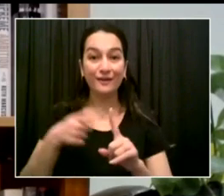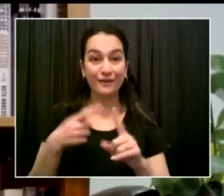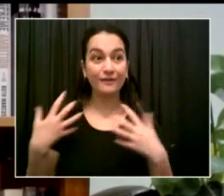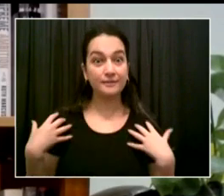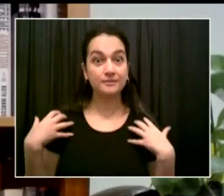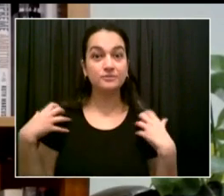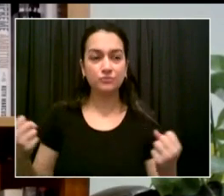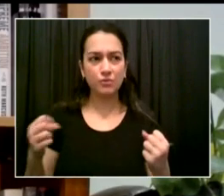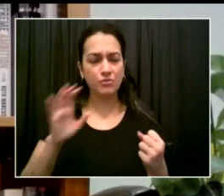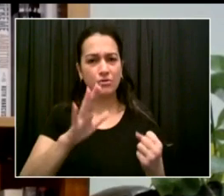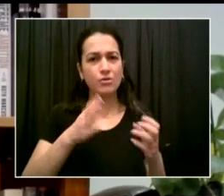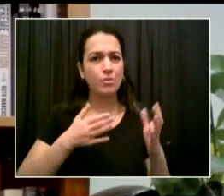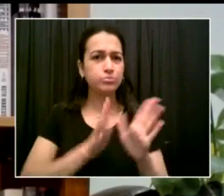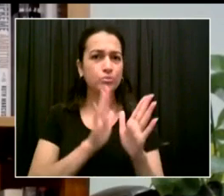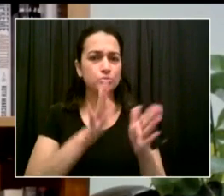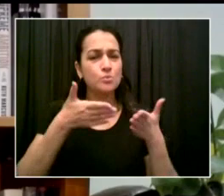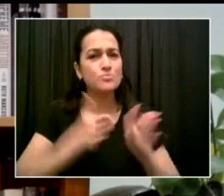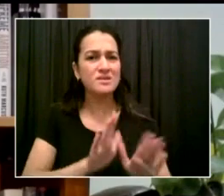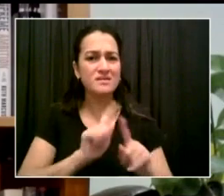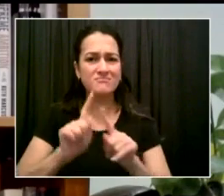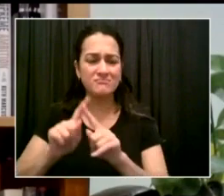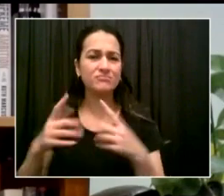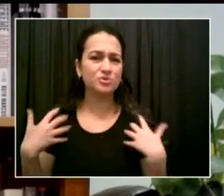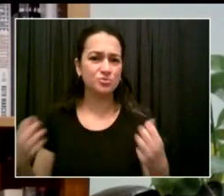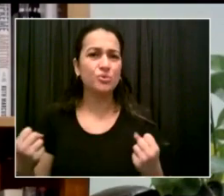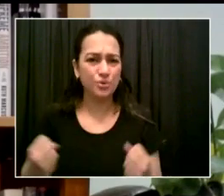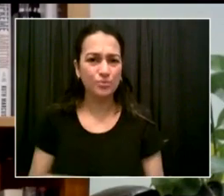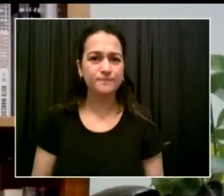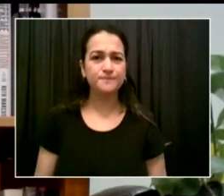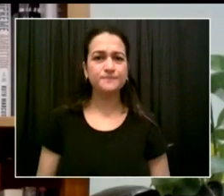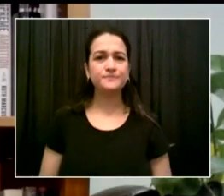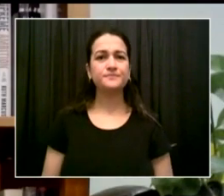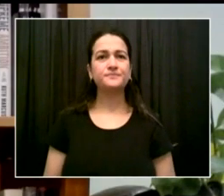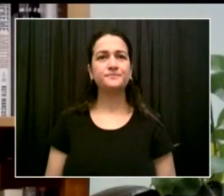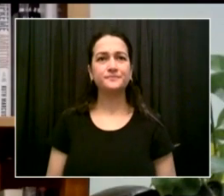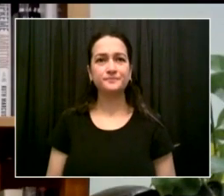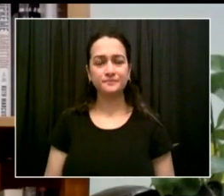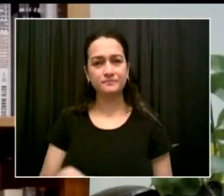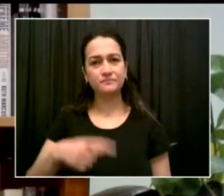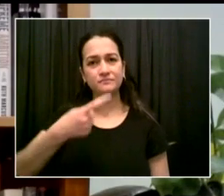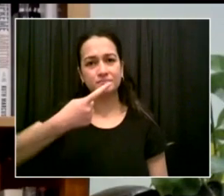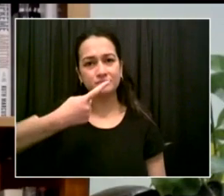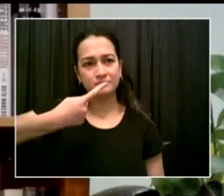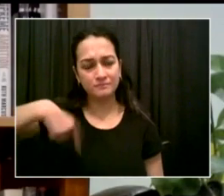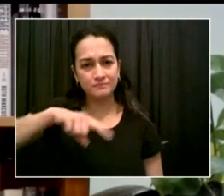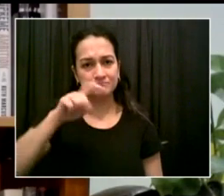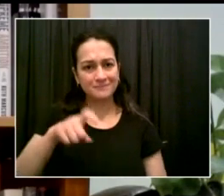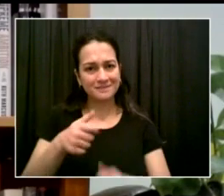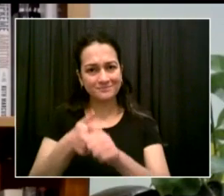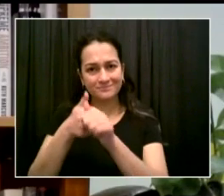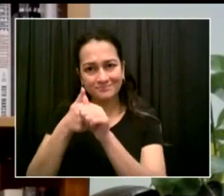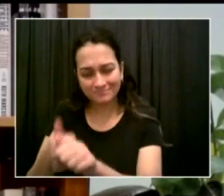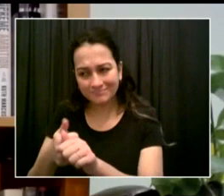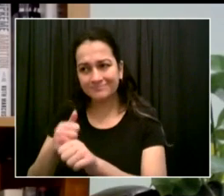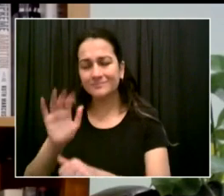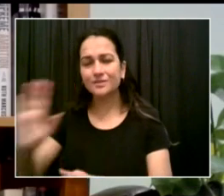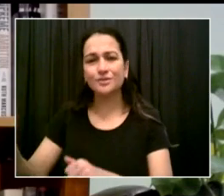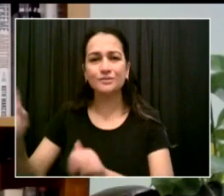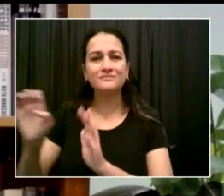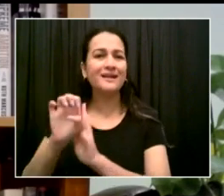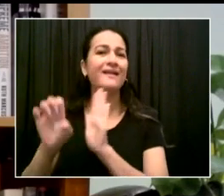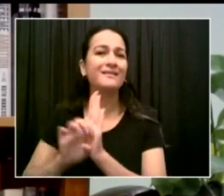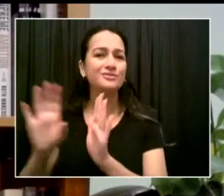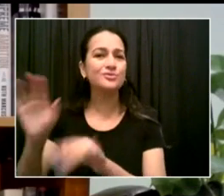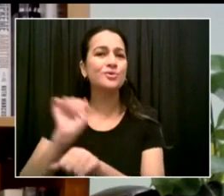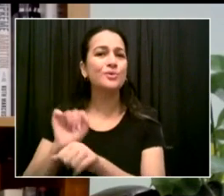its ethical obligations. I applaud this effort, just as I have applauded the University of Pennsylvania's leading